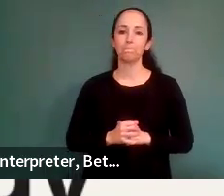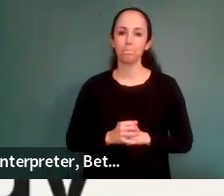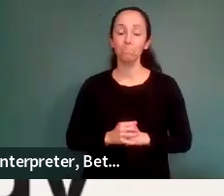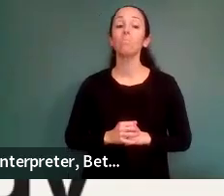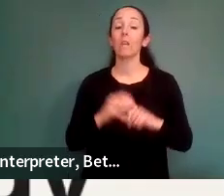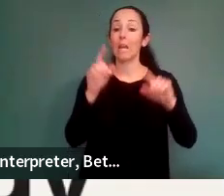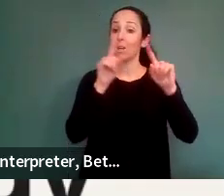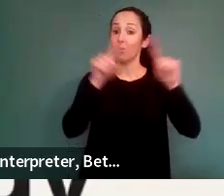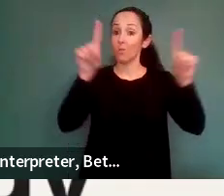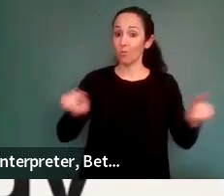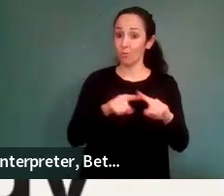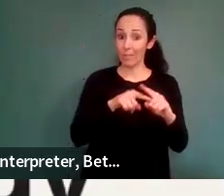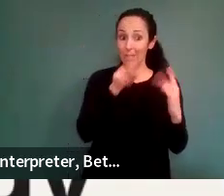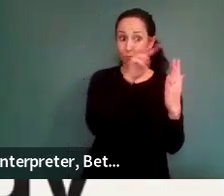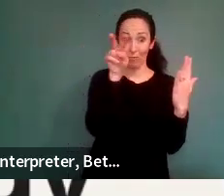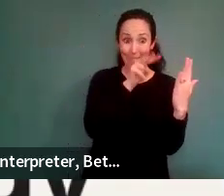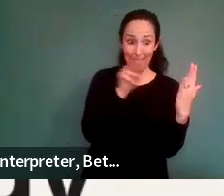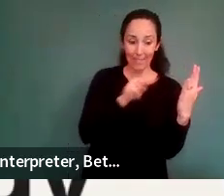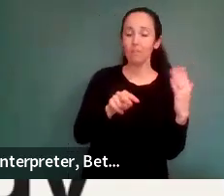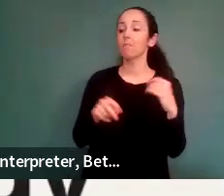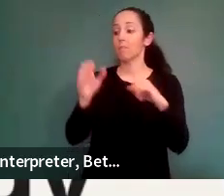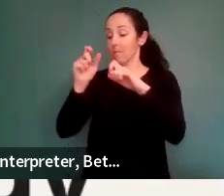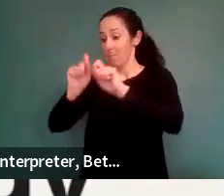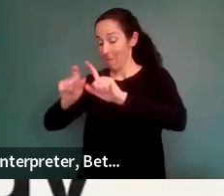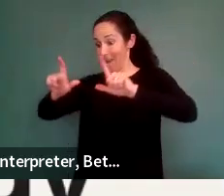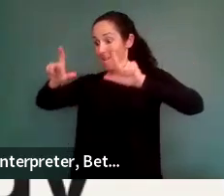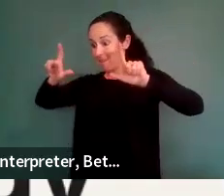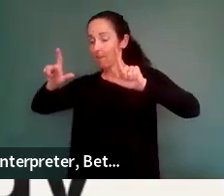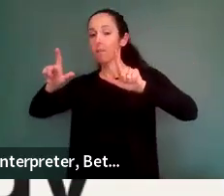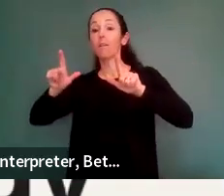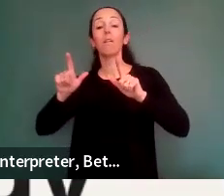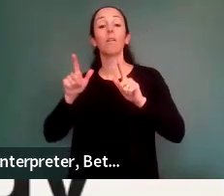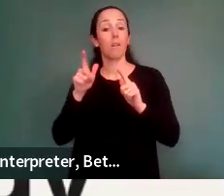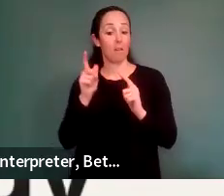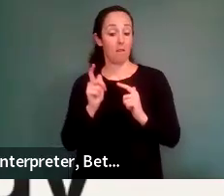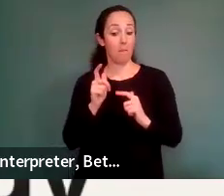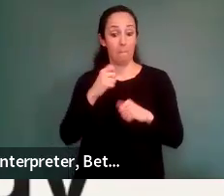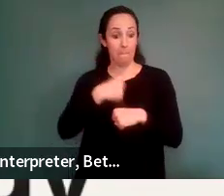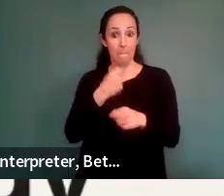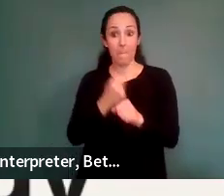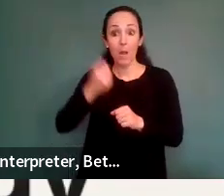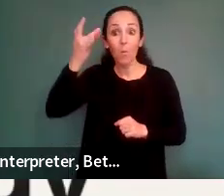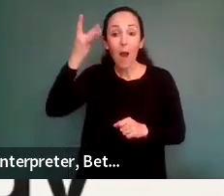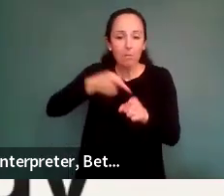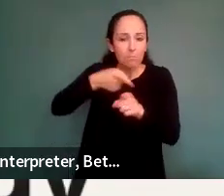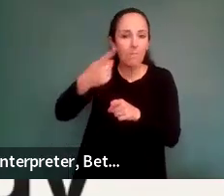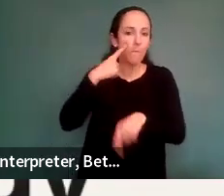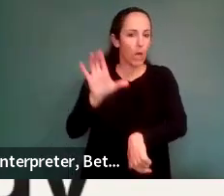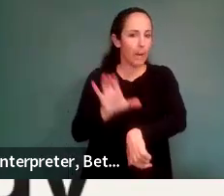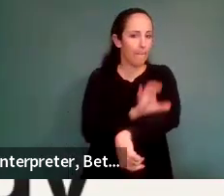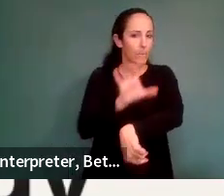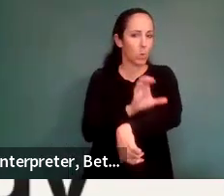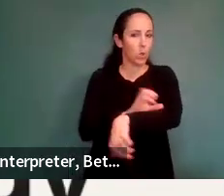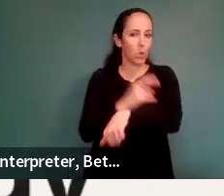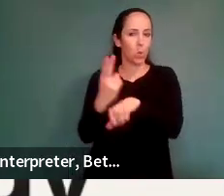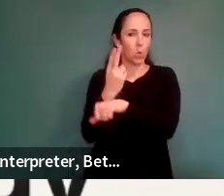magnification programs are developed for computer users whose vision loss prevents them from